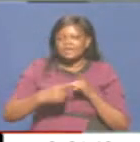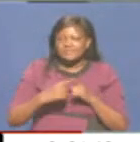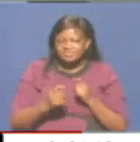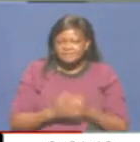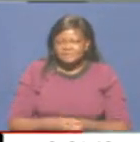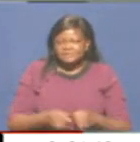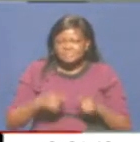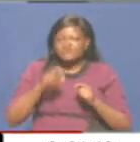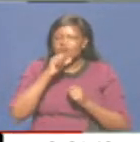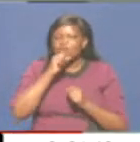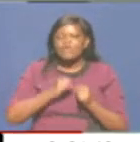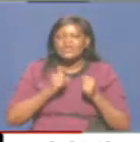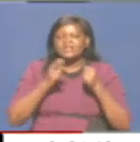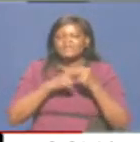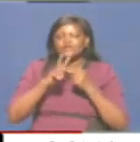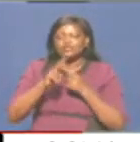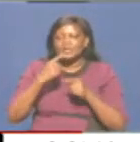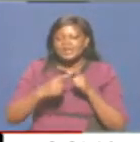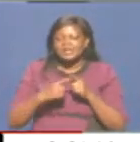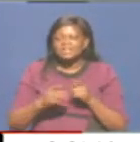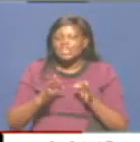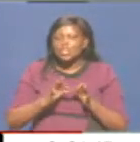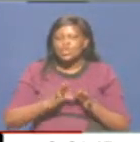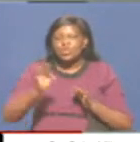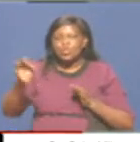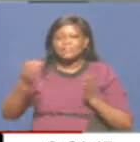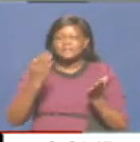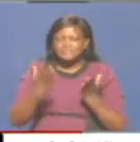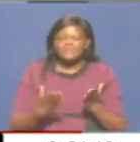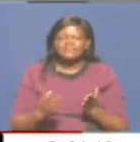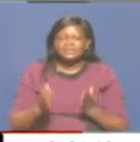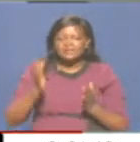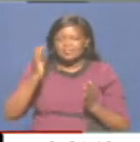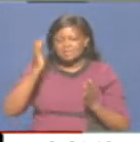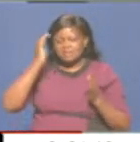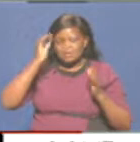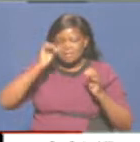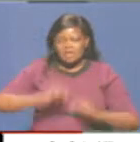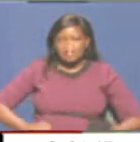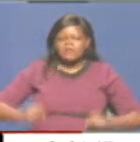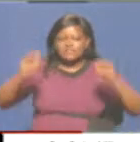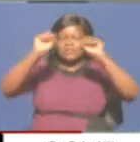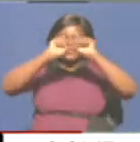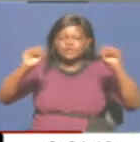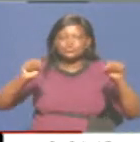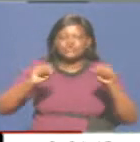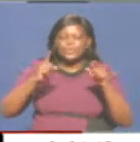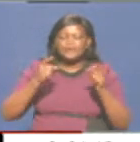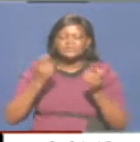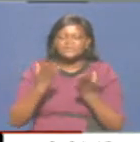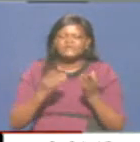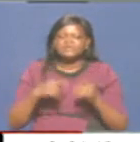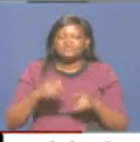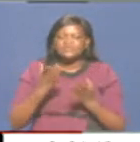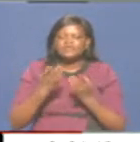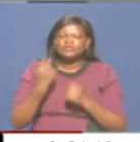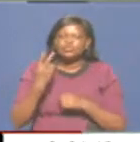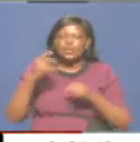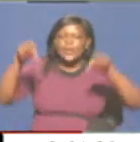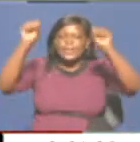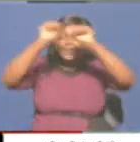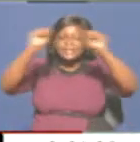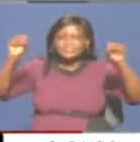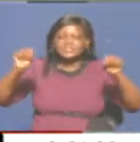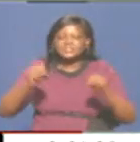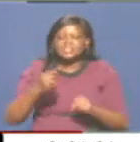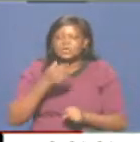aged 72, remains the longest serving head of the Presidential Press Service, having served two presidents, Jomo